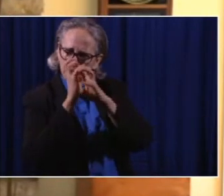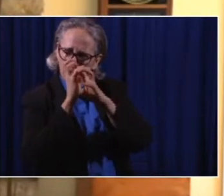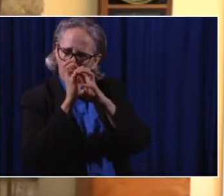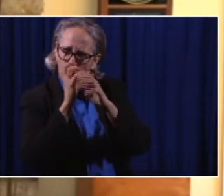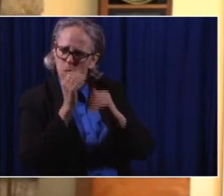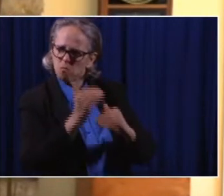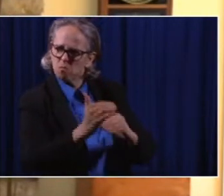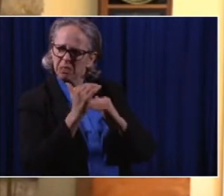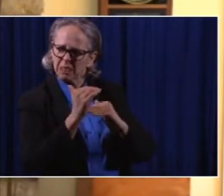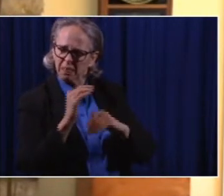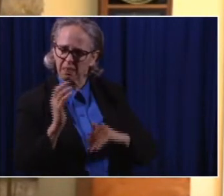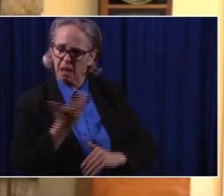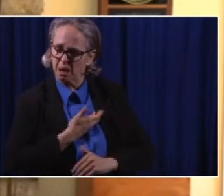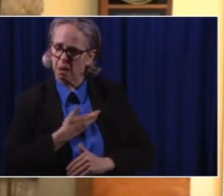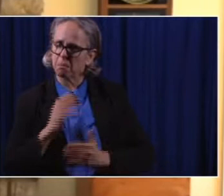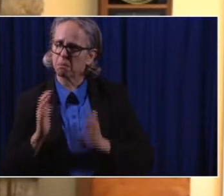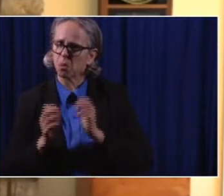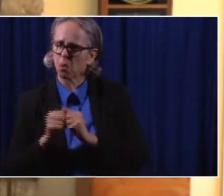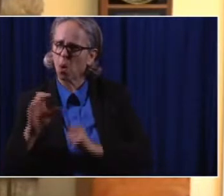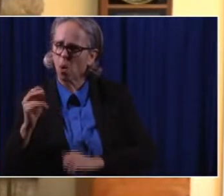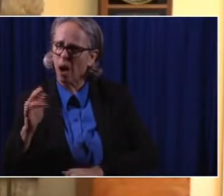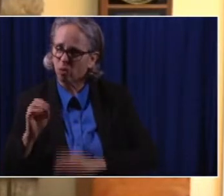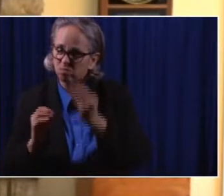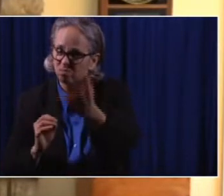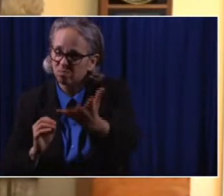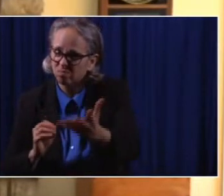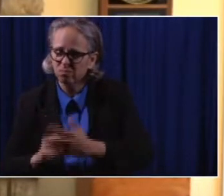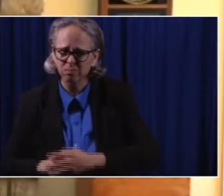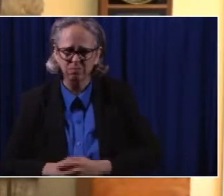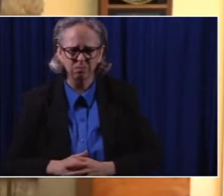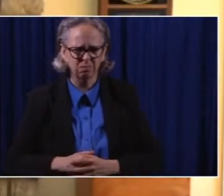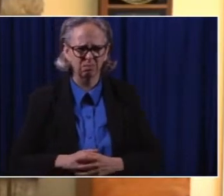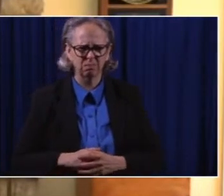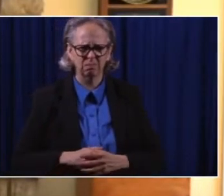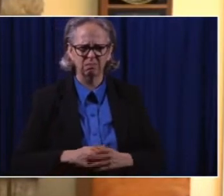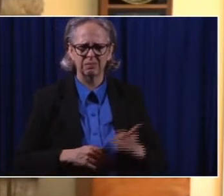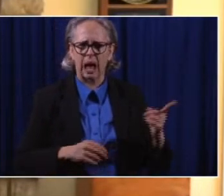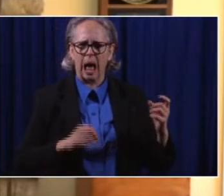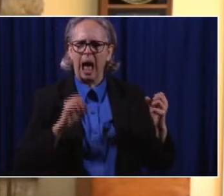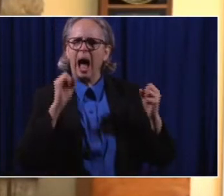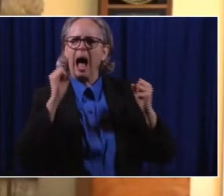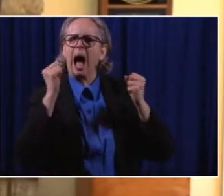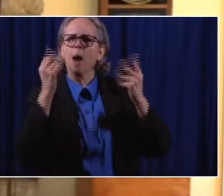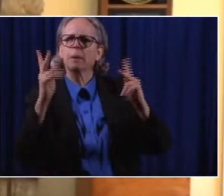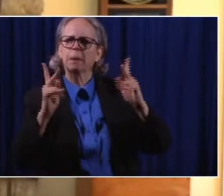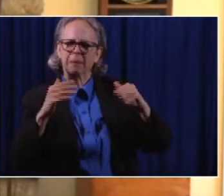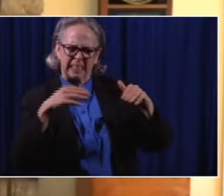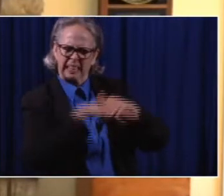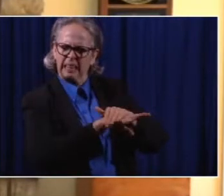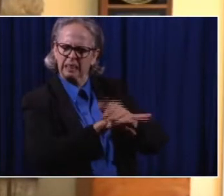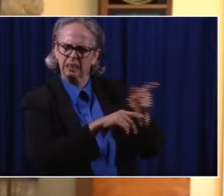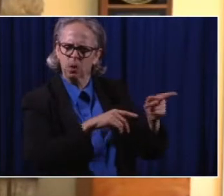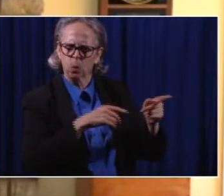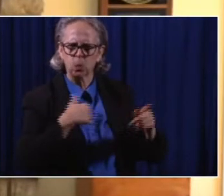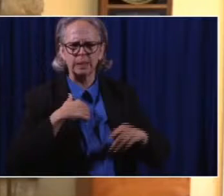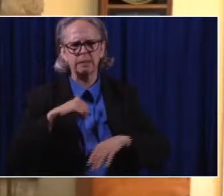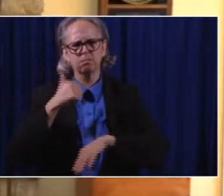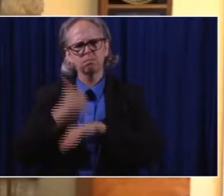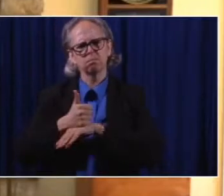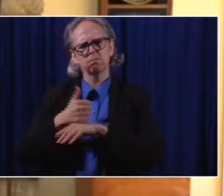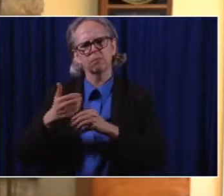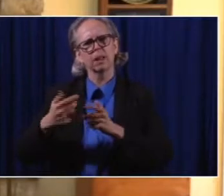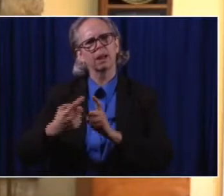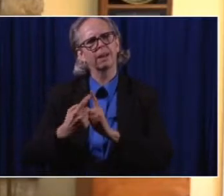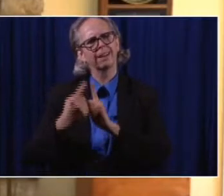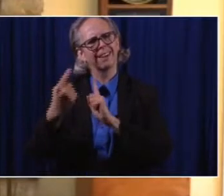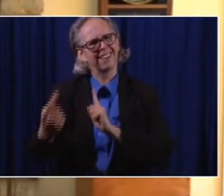in a restaurant. All we've done is said a distance. Many states have gone to 25%. Some